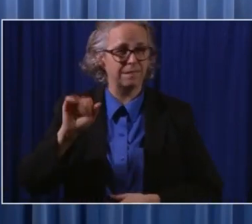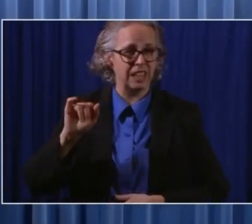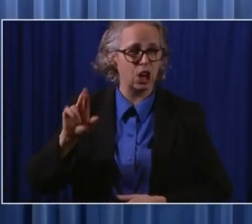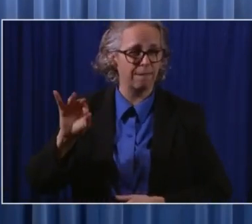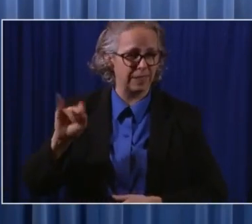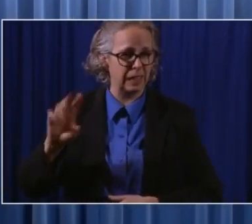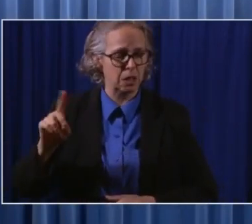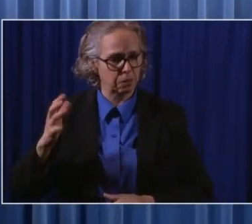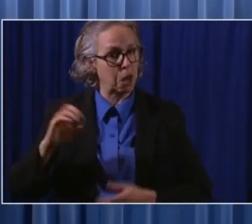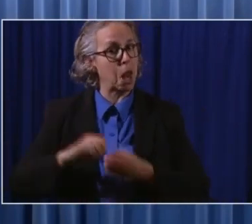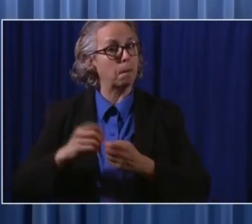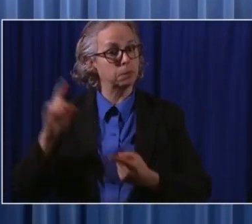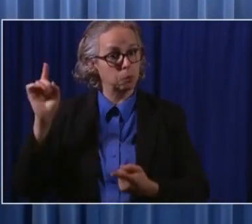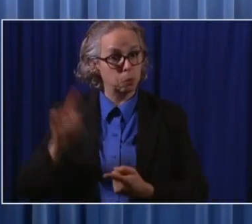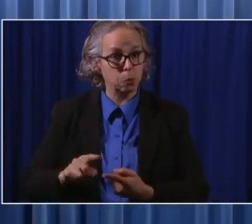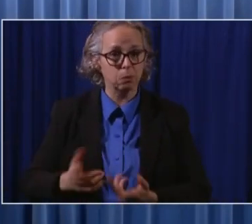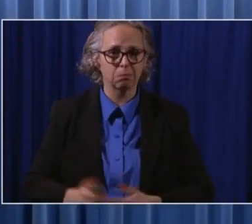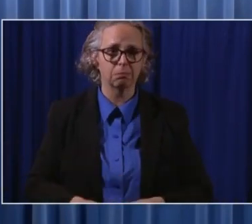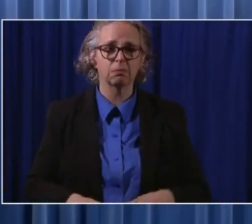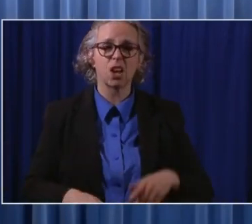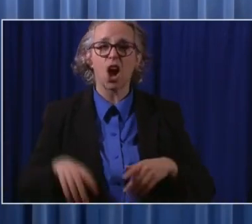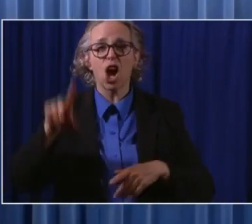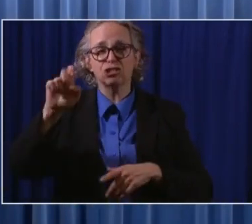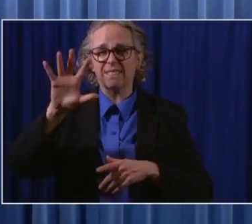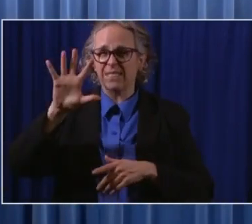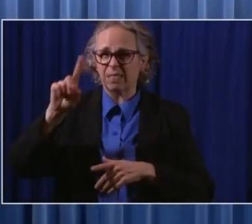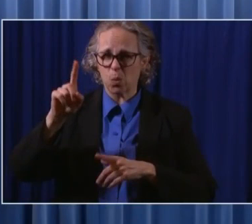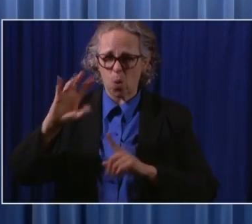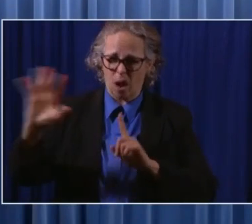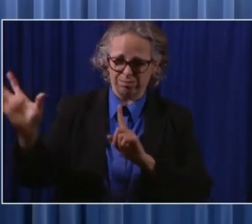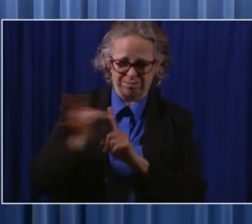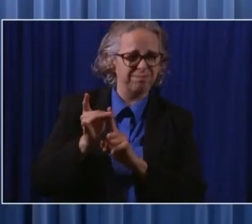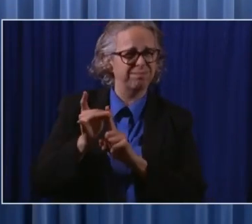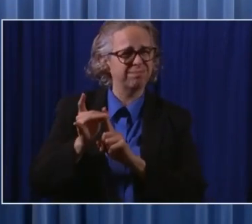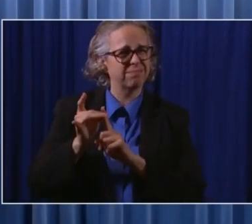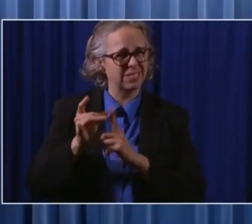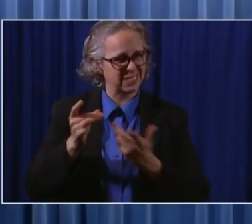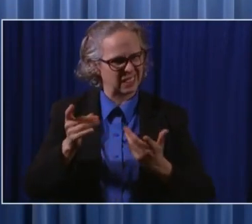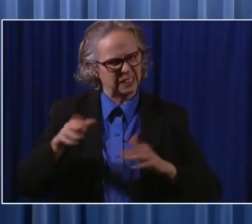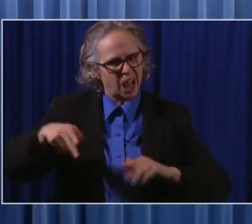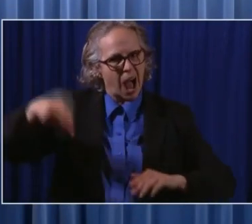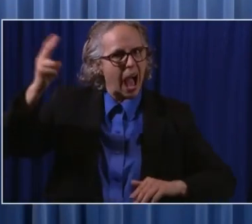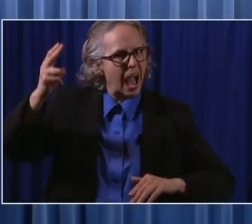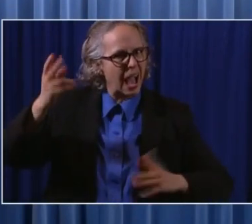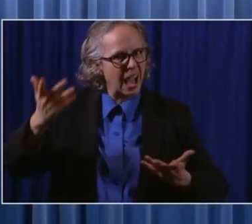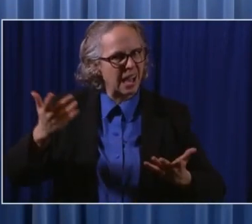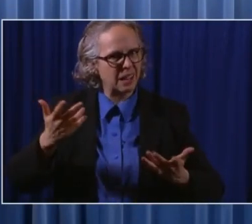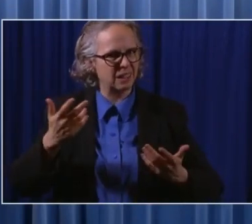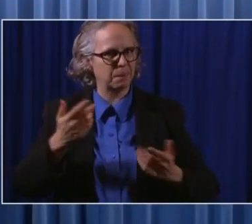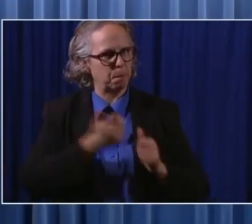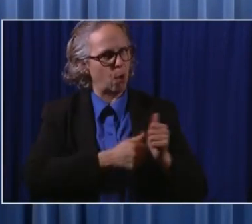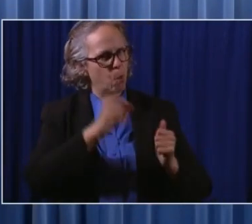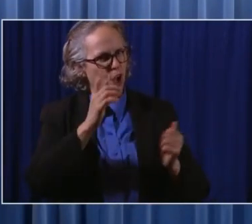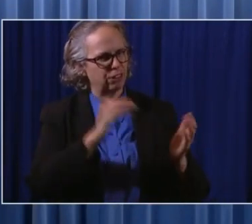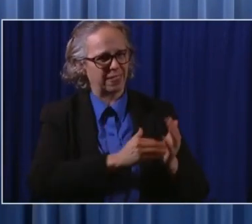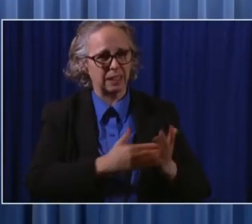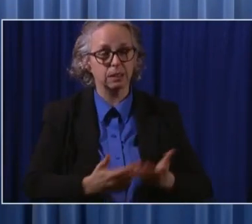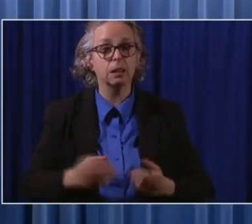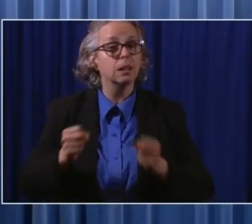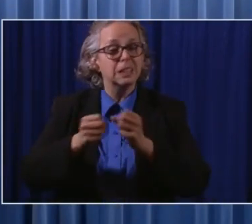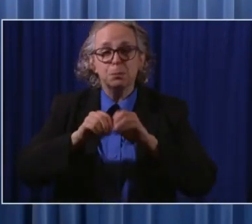They're at 151 cases, though, per 100,000. That's still a very high number. They've had outbreaks connected to backyard